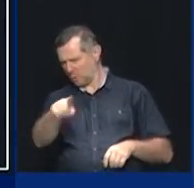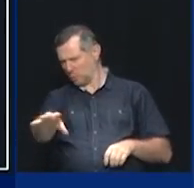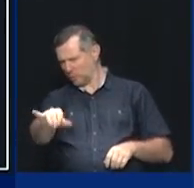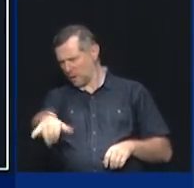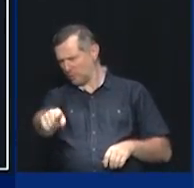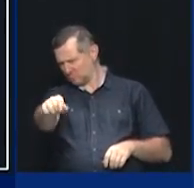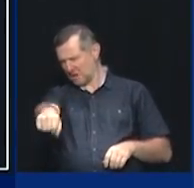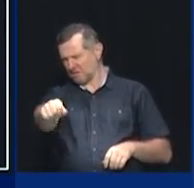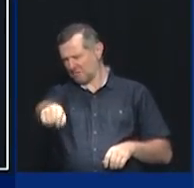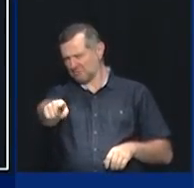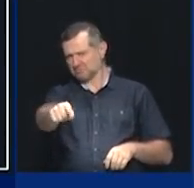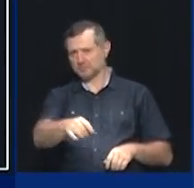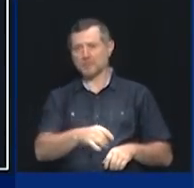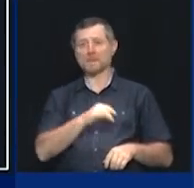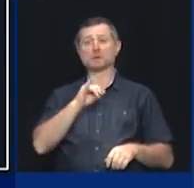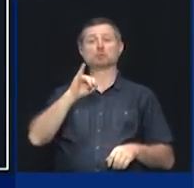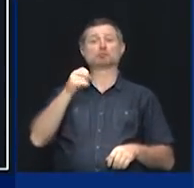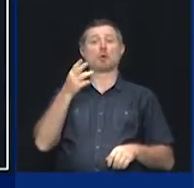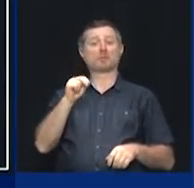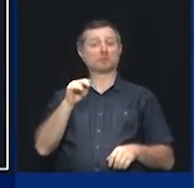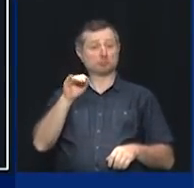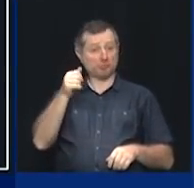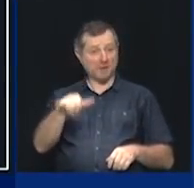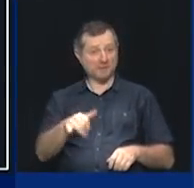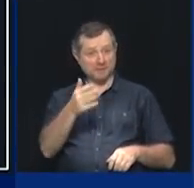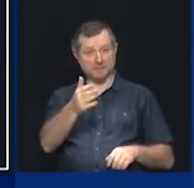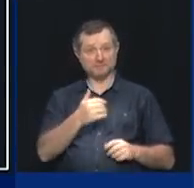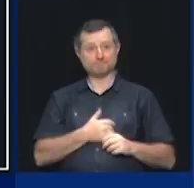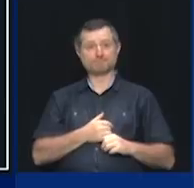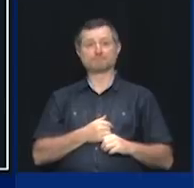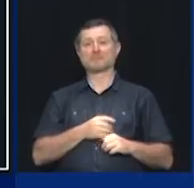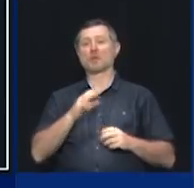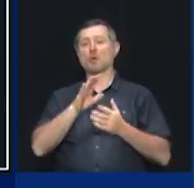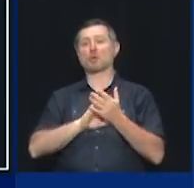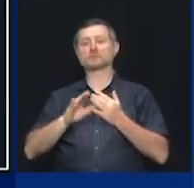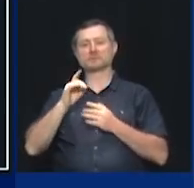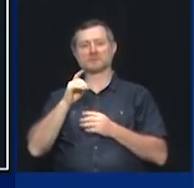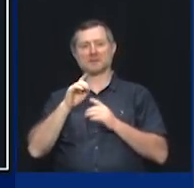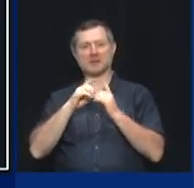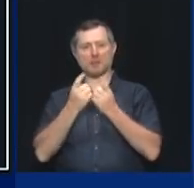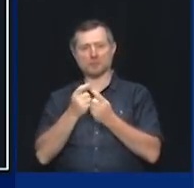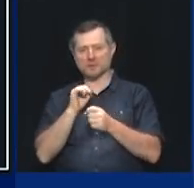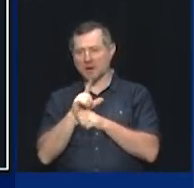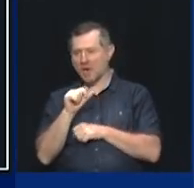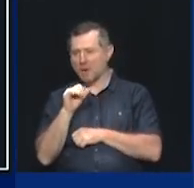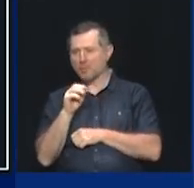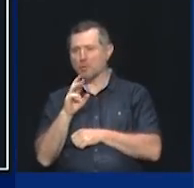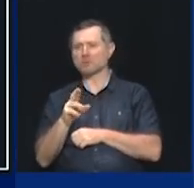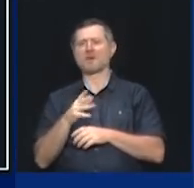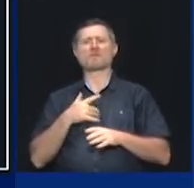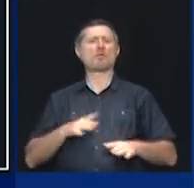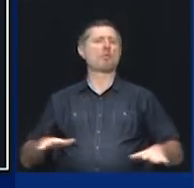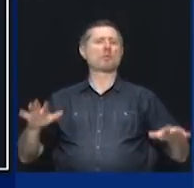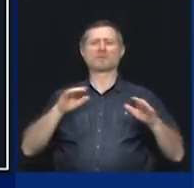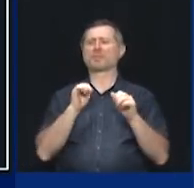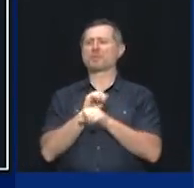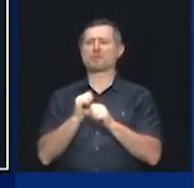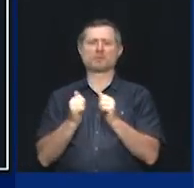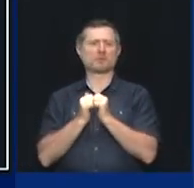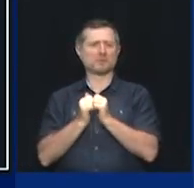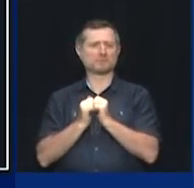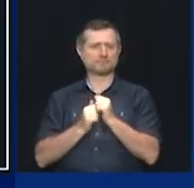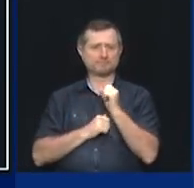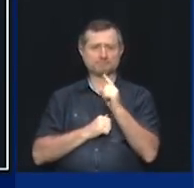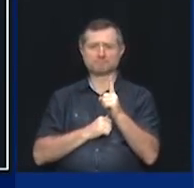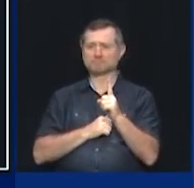be part of it. Put everybody in the room and find out and reach out to those young people at risk. We're going to support